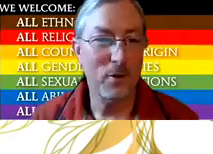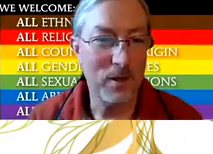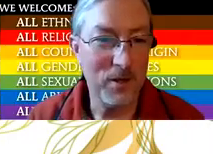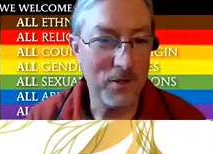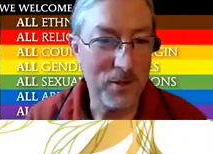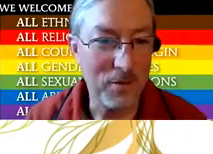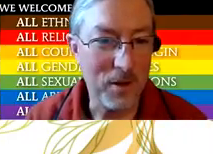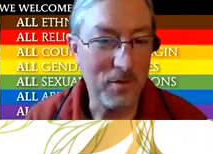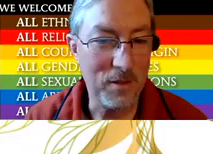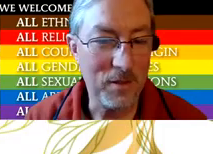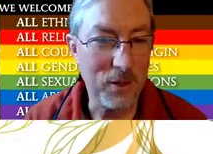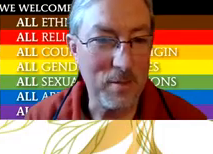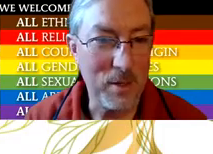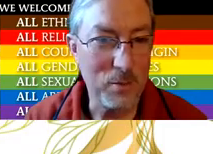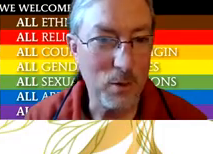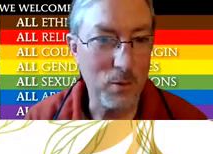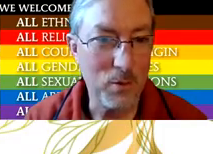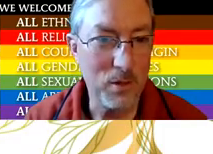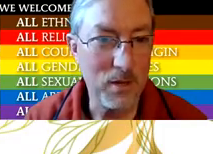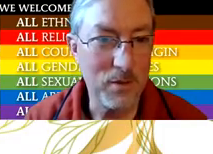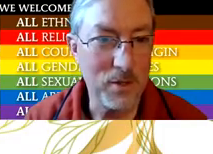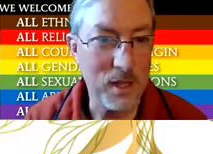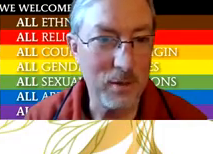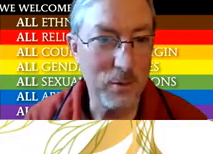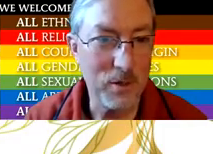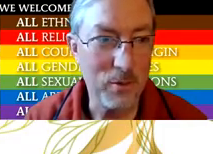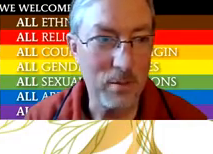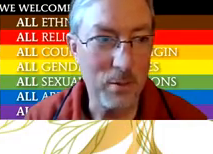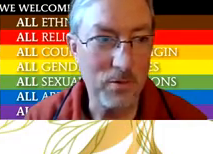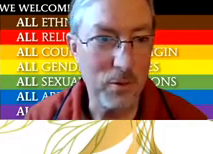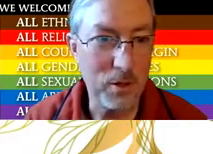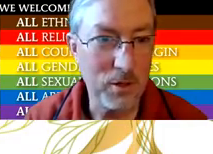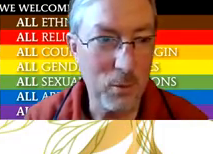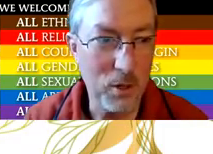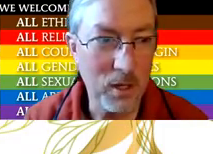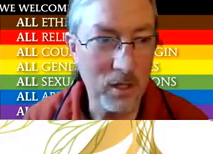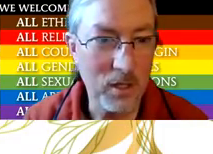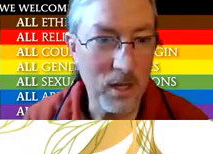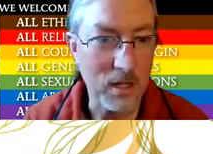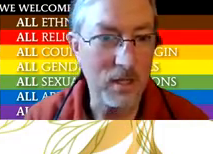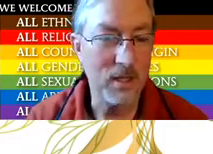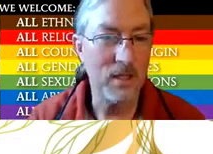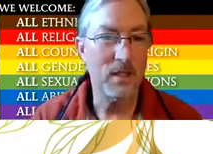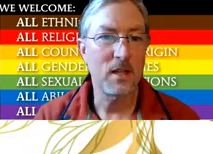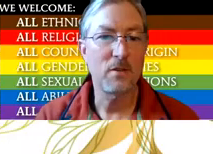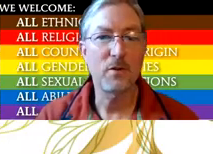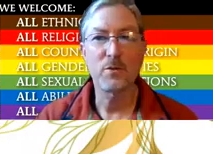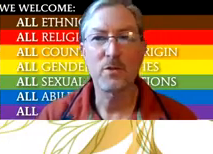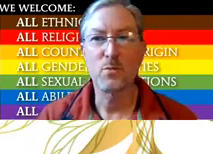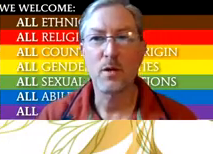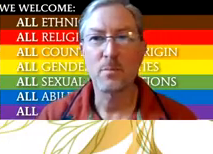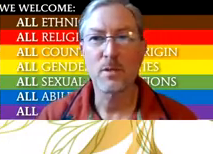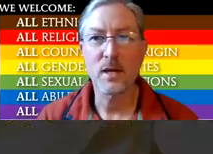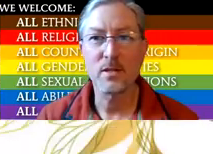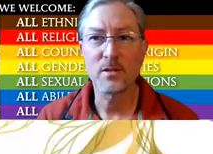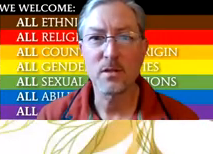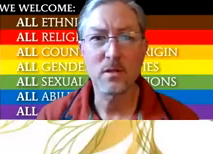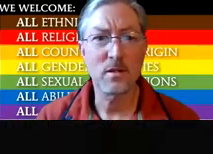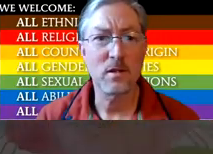I had to go run and turn off the oven, so I missed whatever the slide was right before good morning and good night, if there was